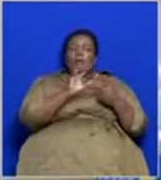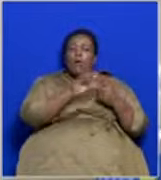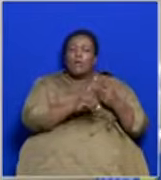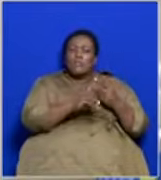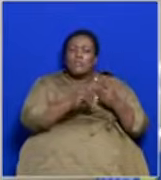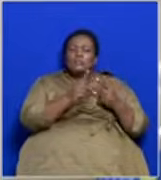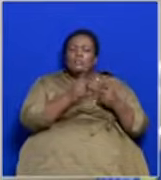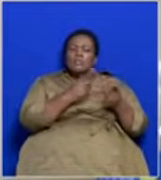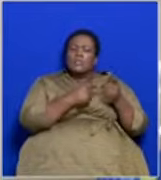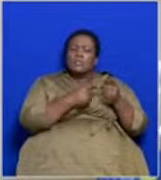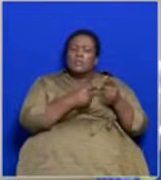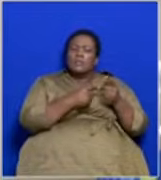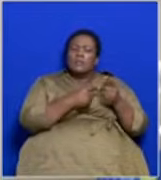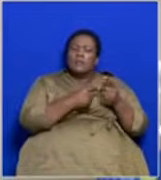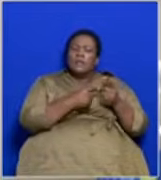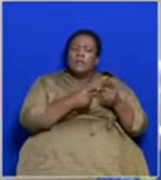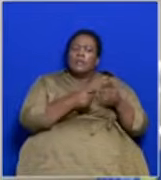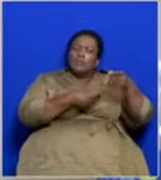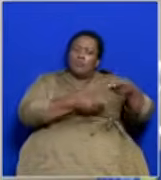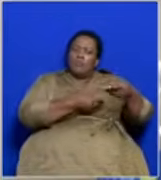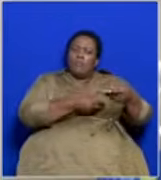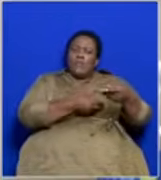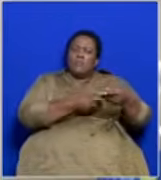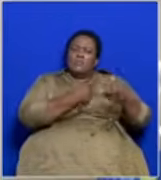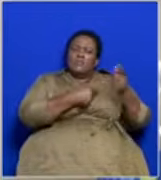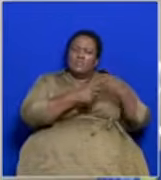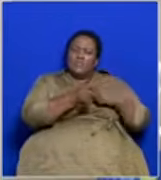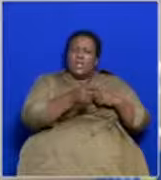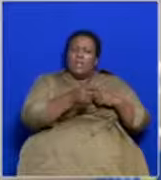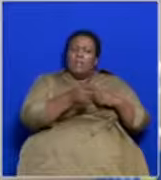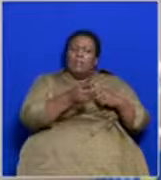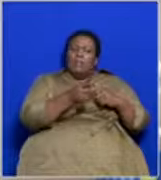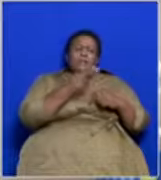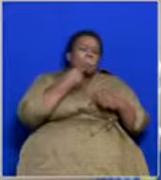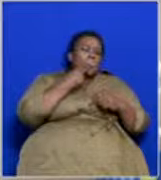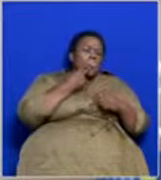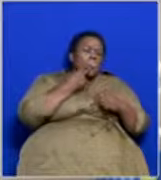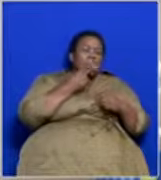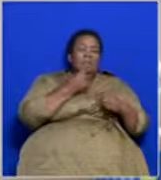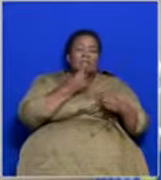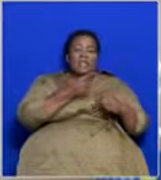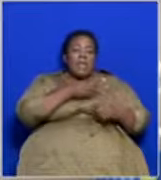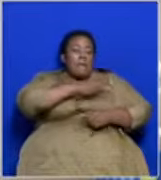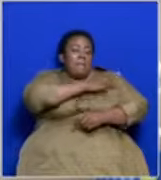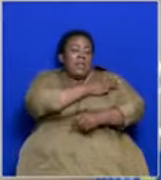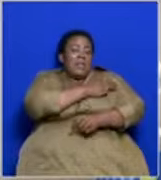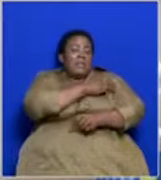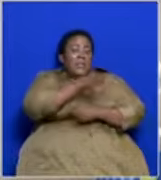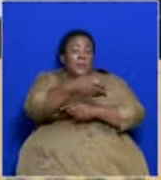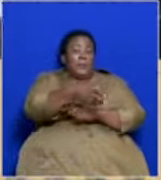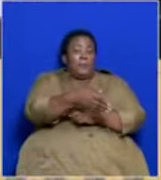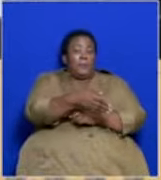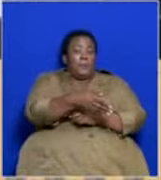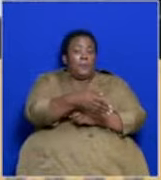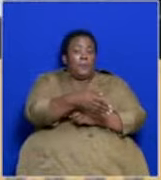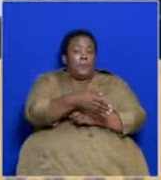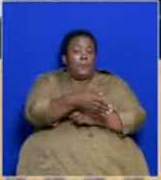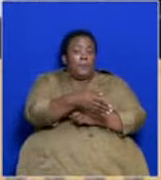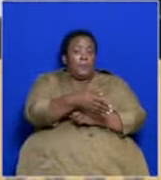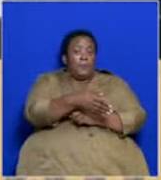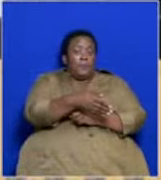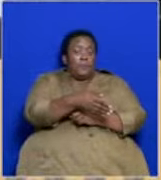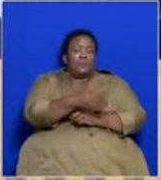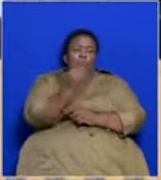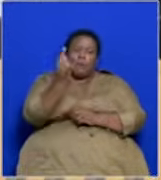and available to come to the shop either. Now, this is from a police officer. Can you tell us more about